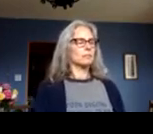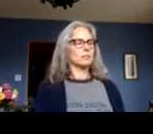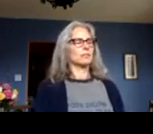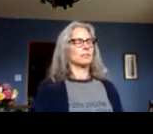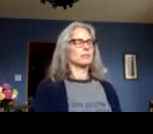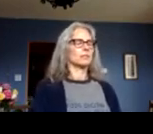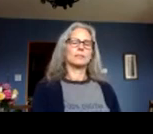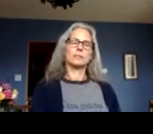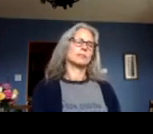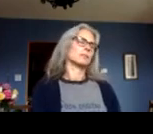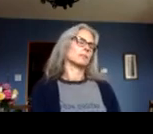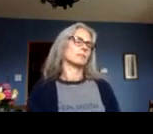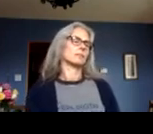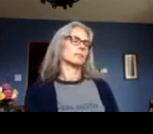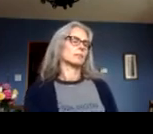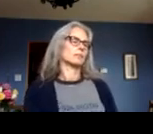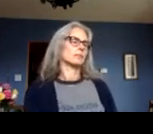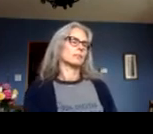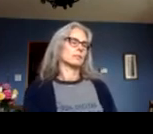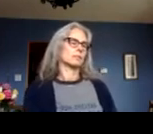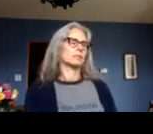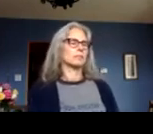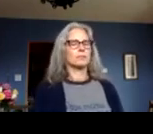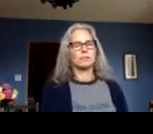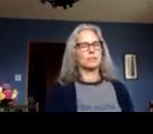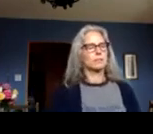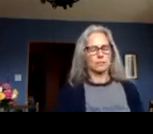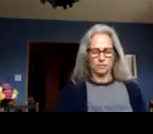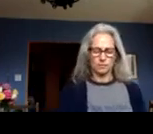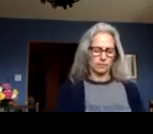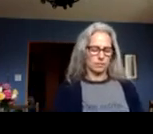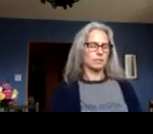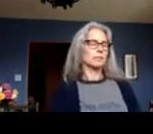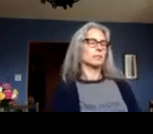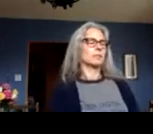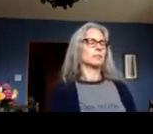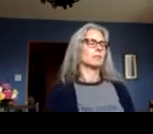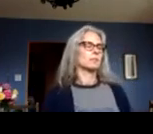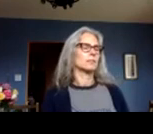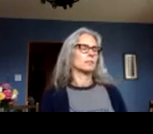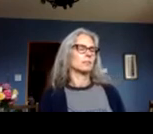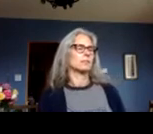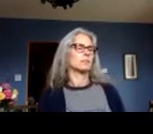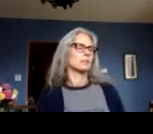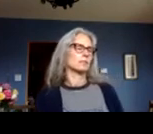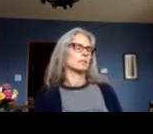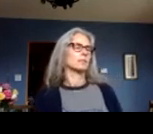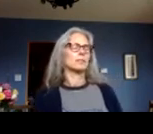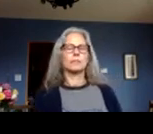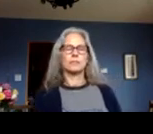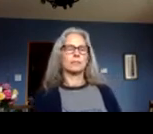month, I can actually reuse the same post from inside my own classroom, and I don't have to copy and paste or any of that kind of stuff. It's very slick and